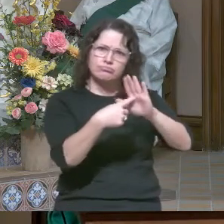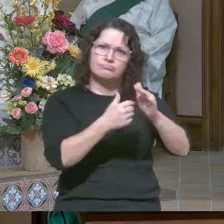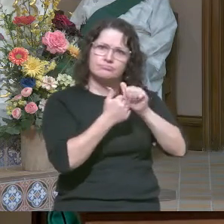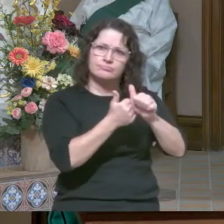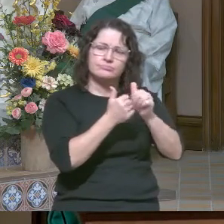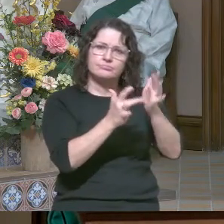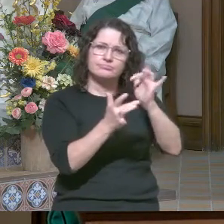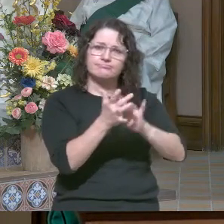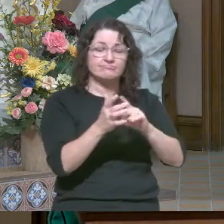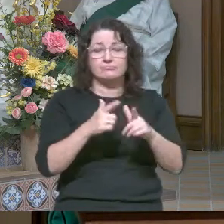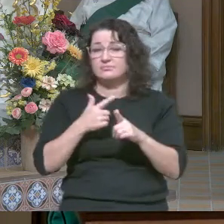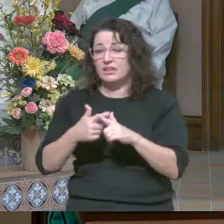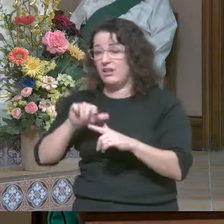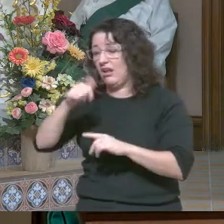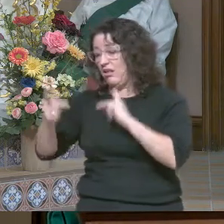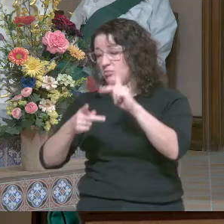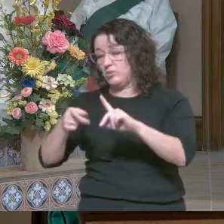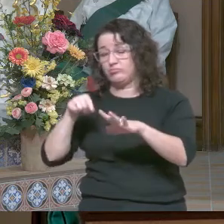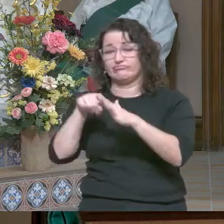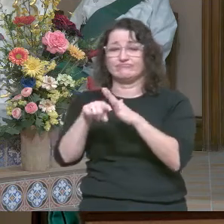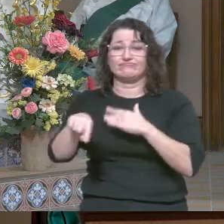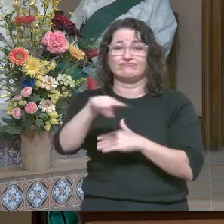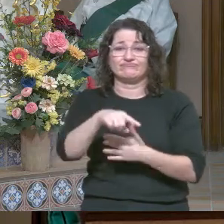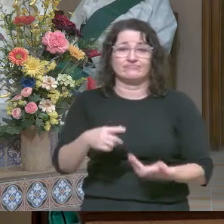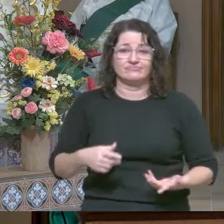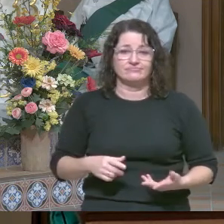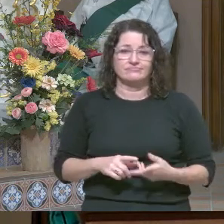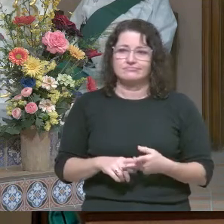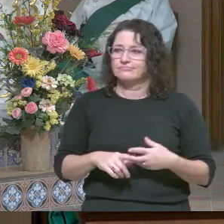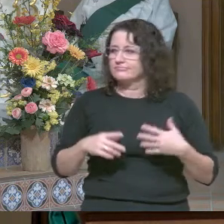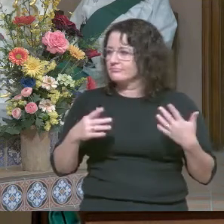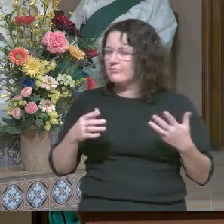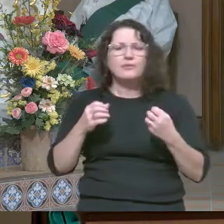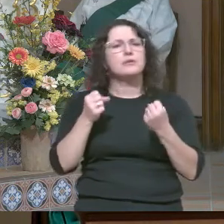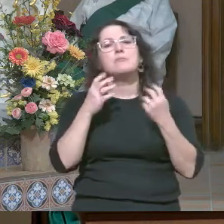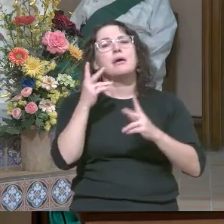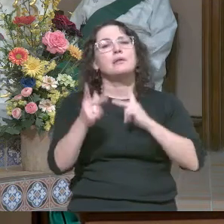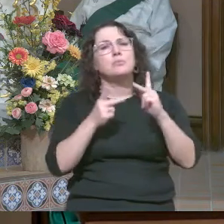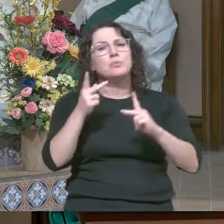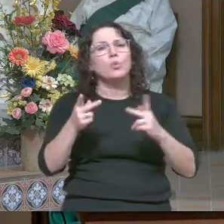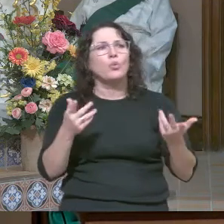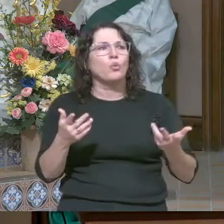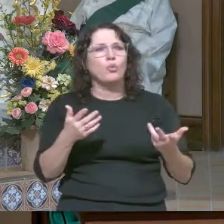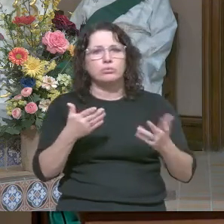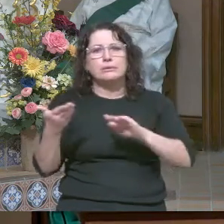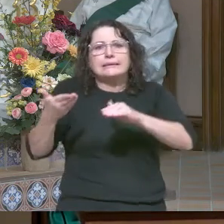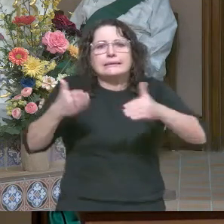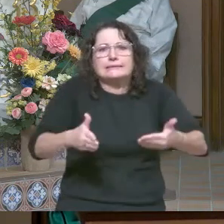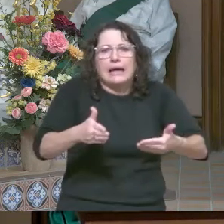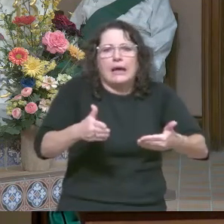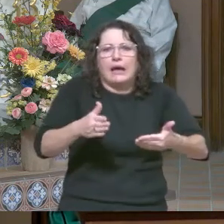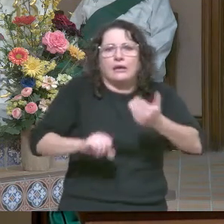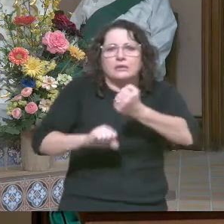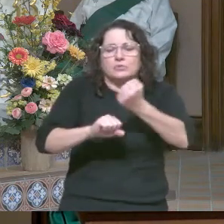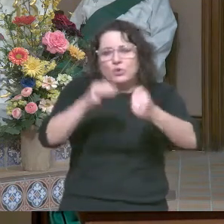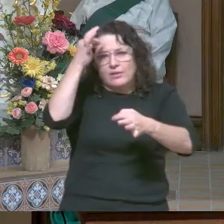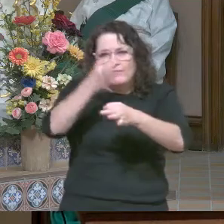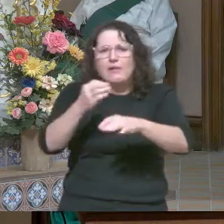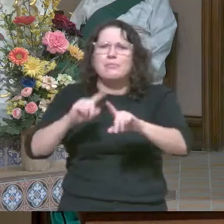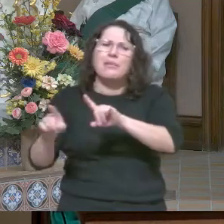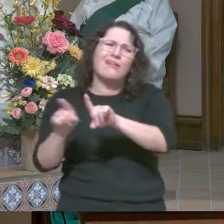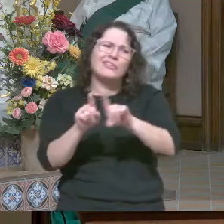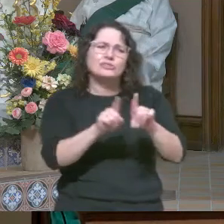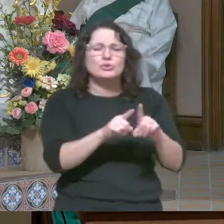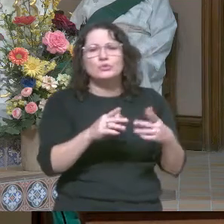And many people through human history have paid martyrdom, certainly, but even less. It's the